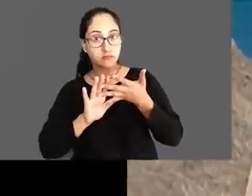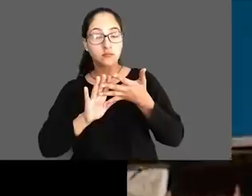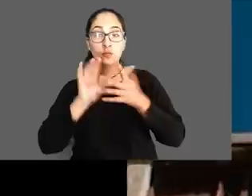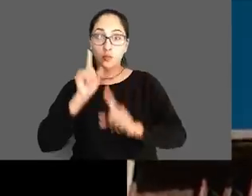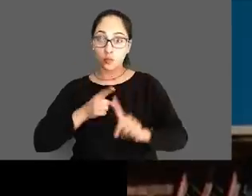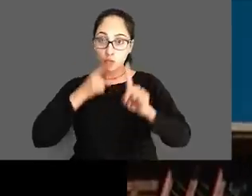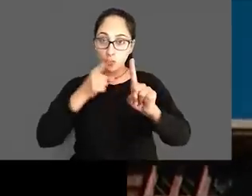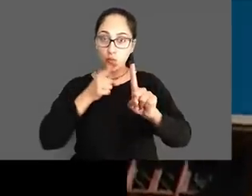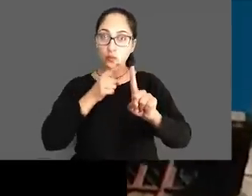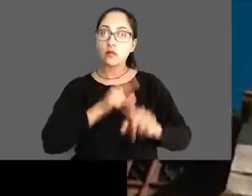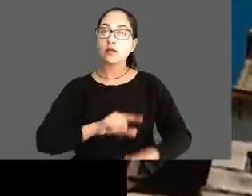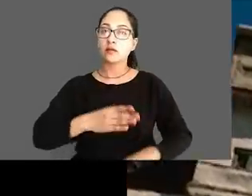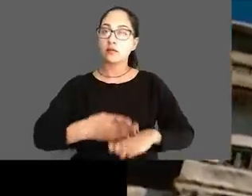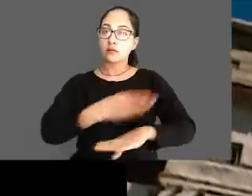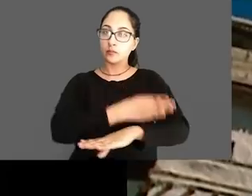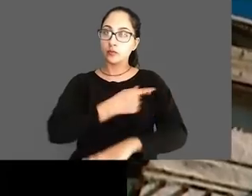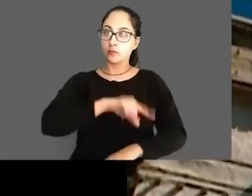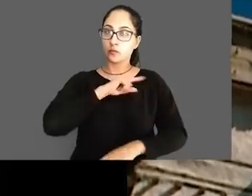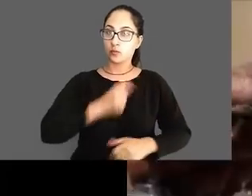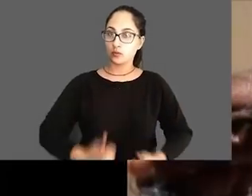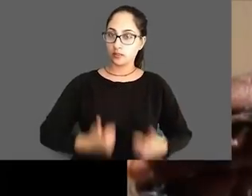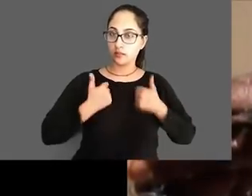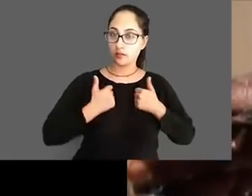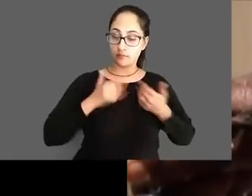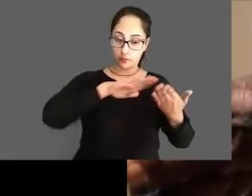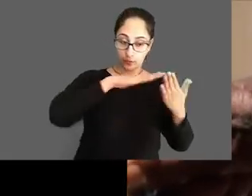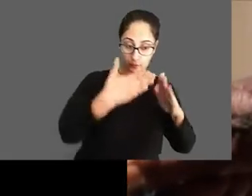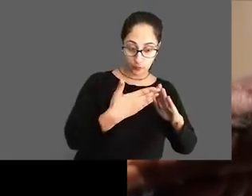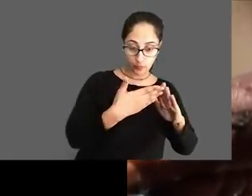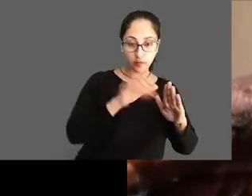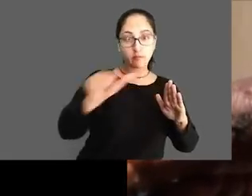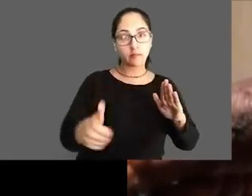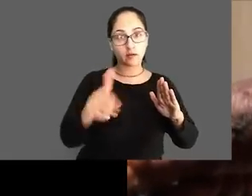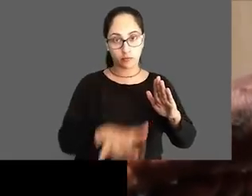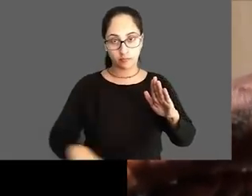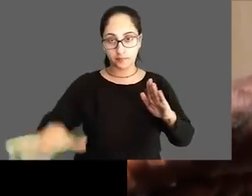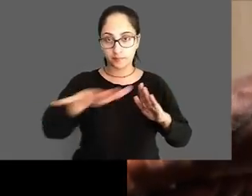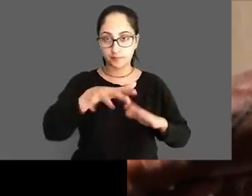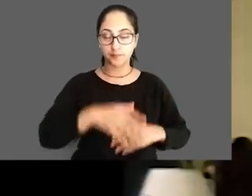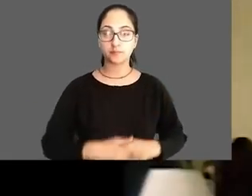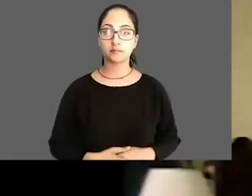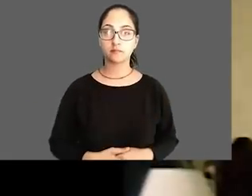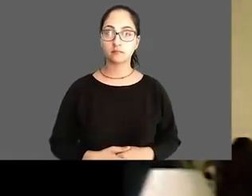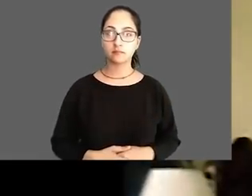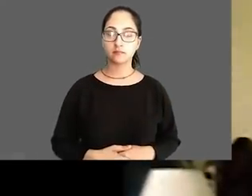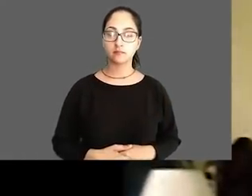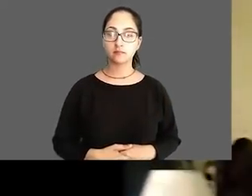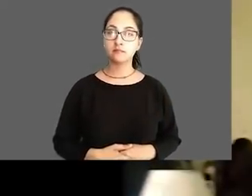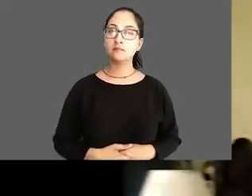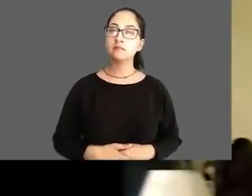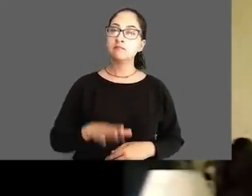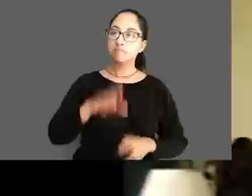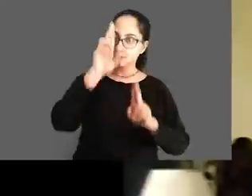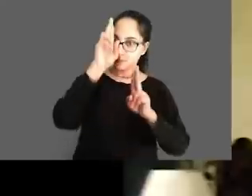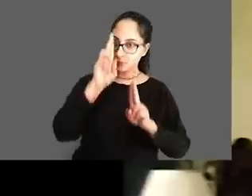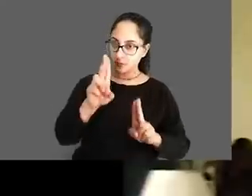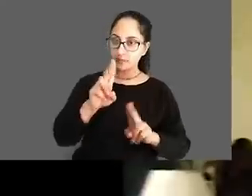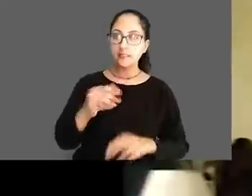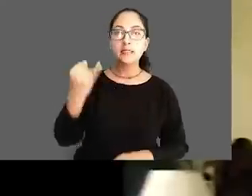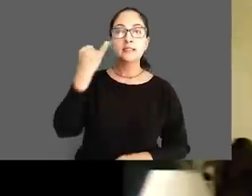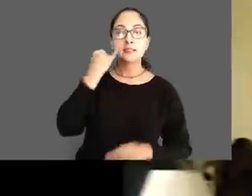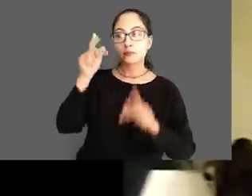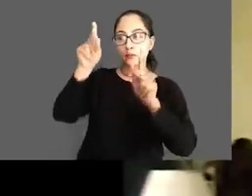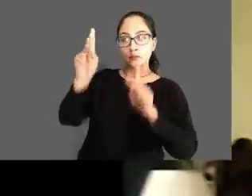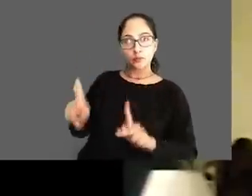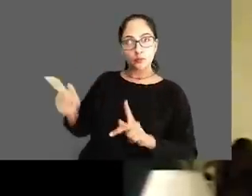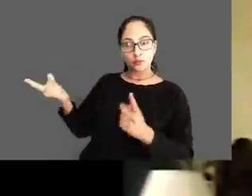to improve the quality of worldly life for the concerned communities. Your Highness, if a complete stranger who